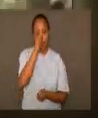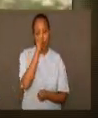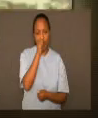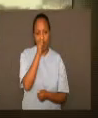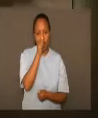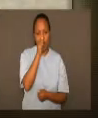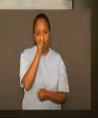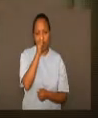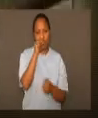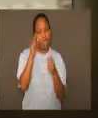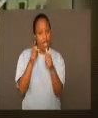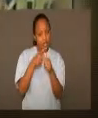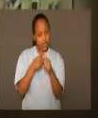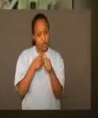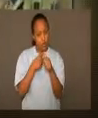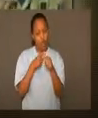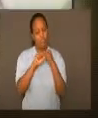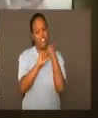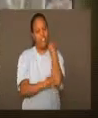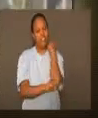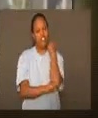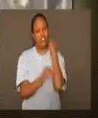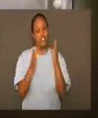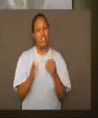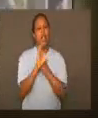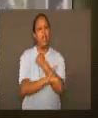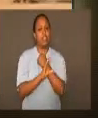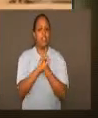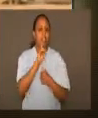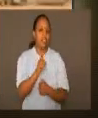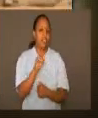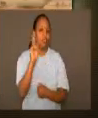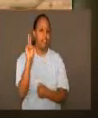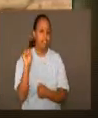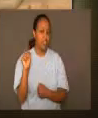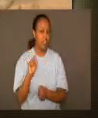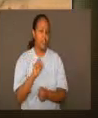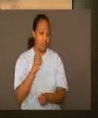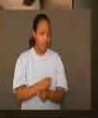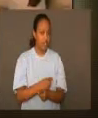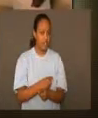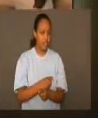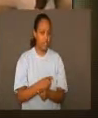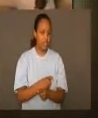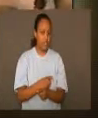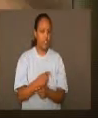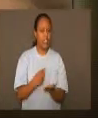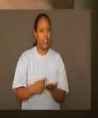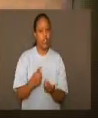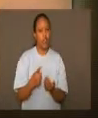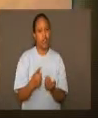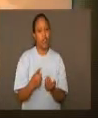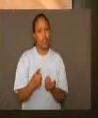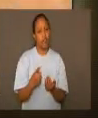Ethiopia was one of the founding members of the United Nations. In fact, it was one of only